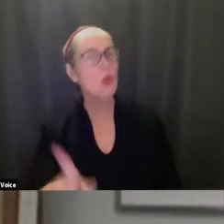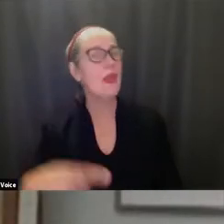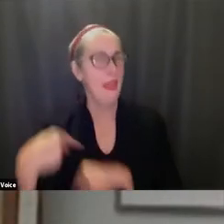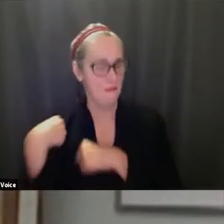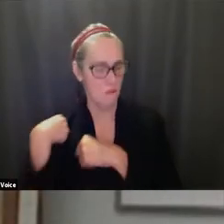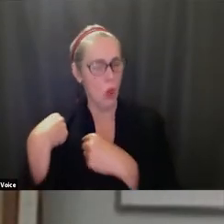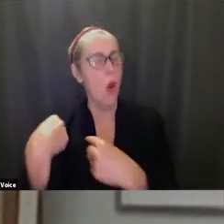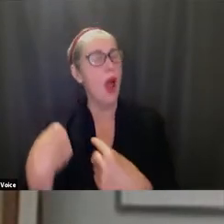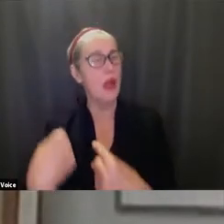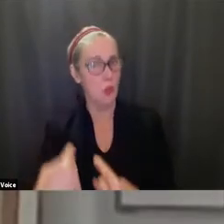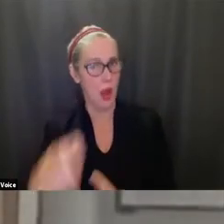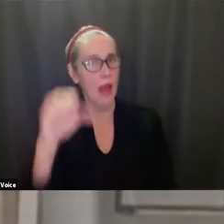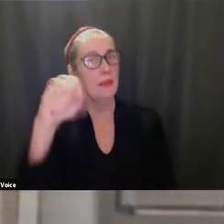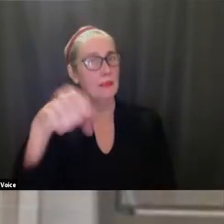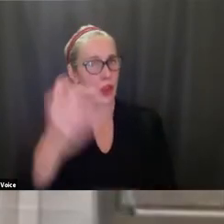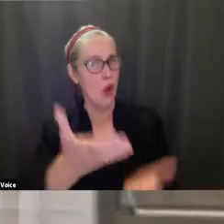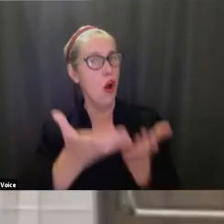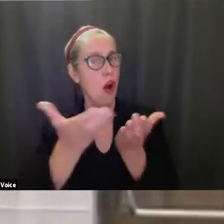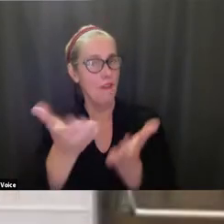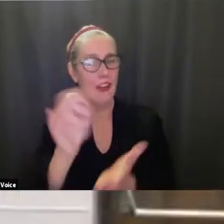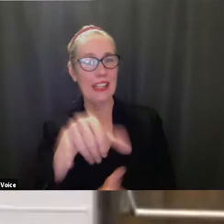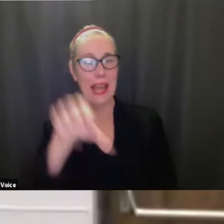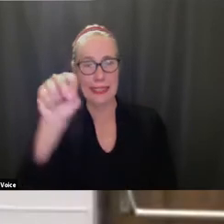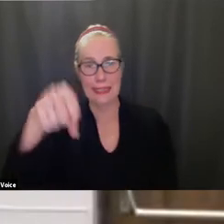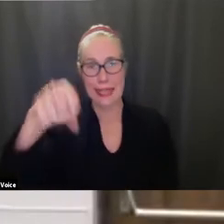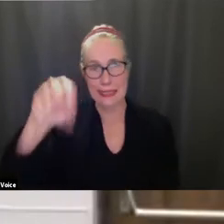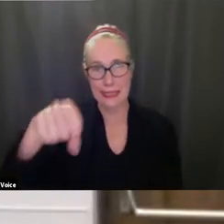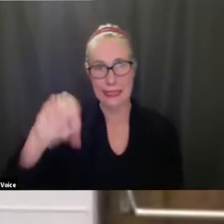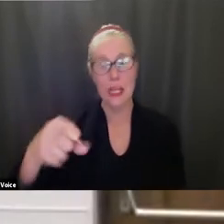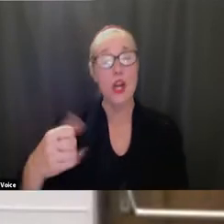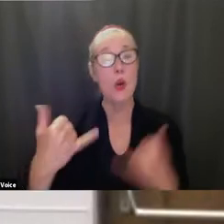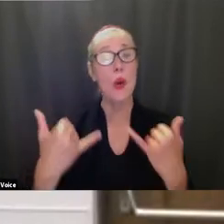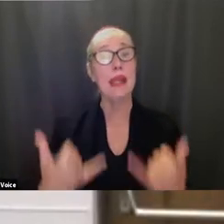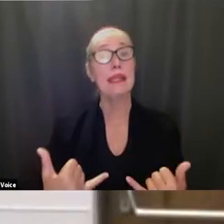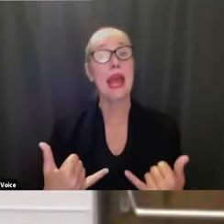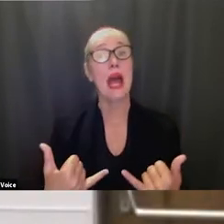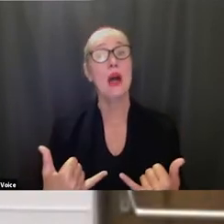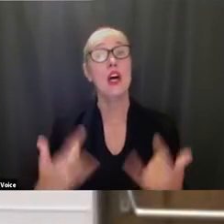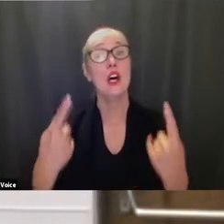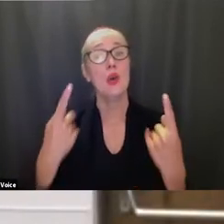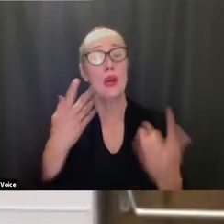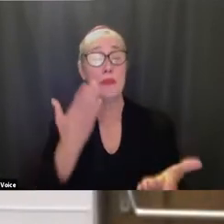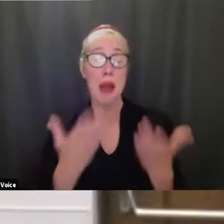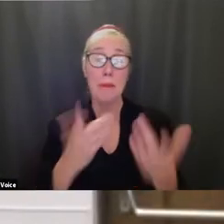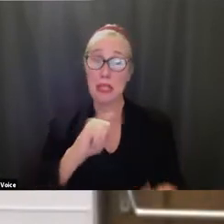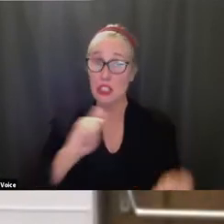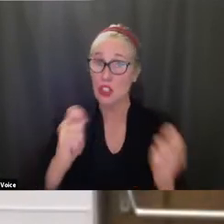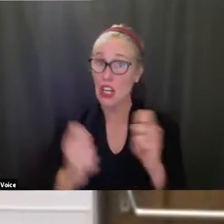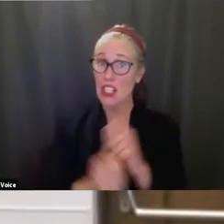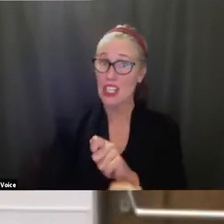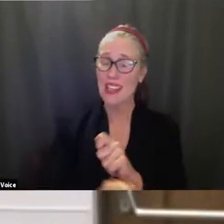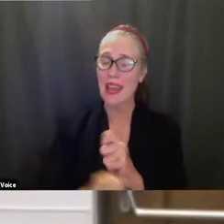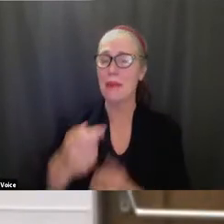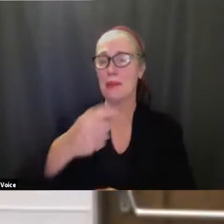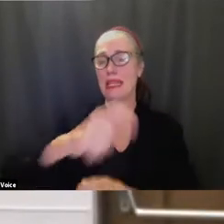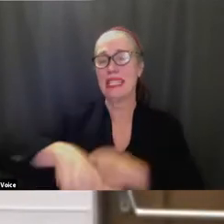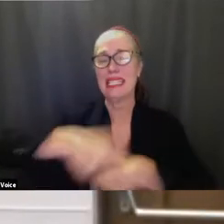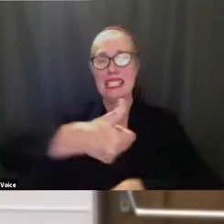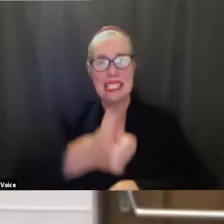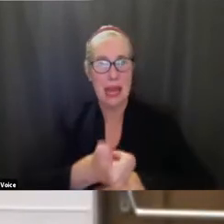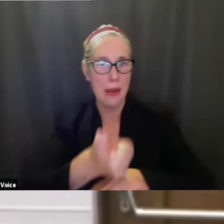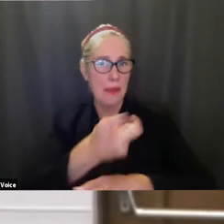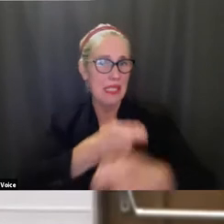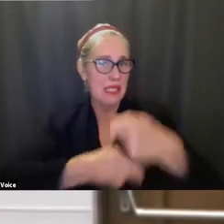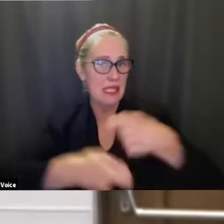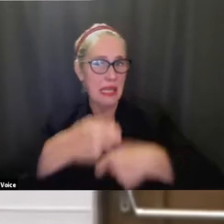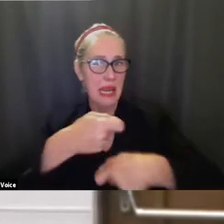and offering that we are in the process of changing that and looking to set up two